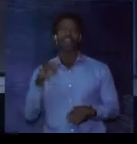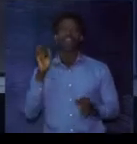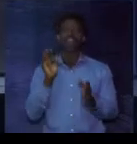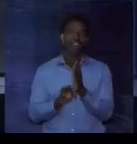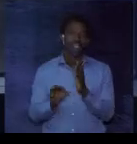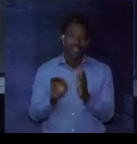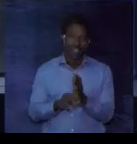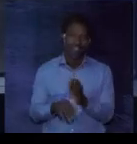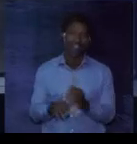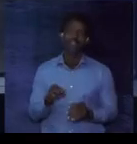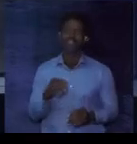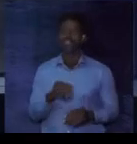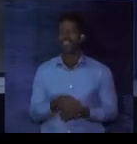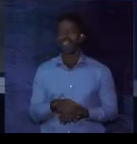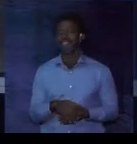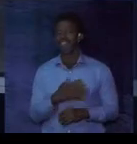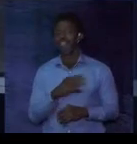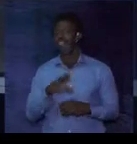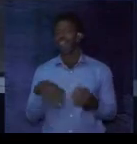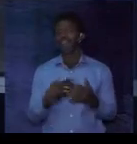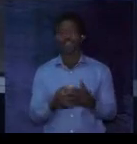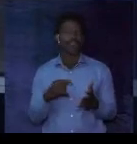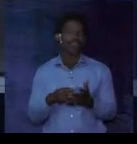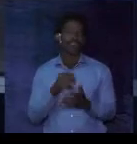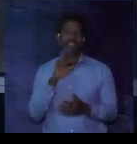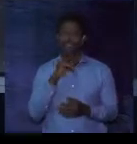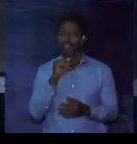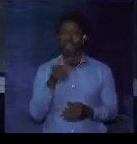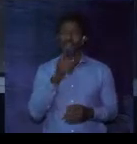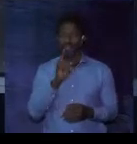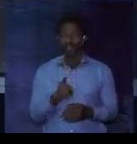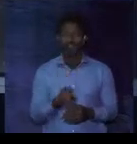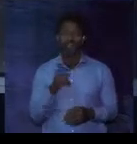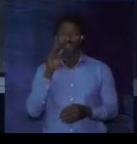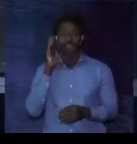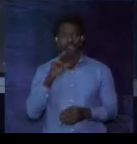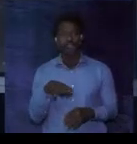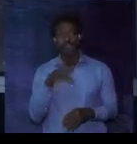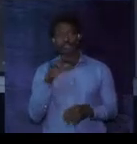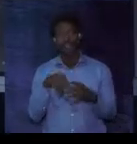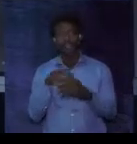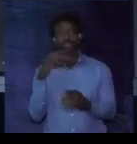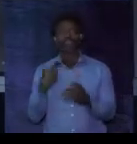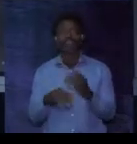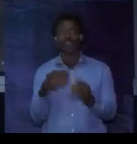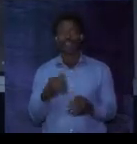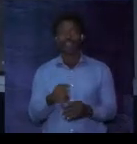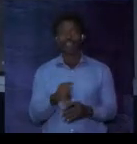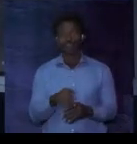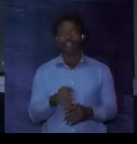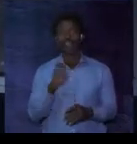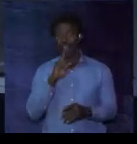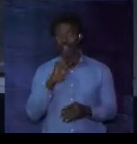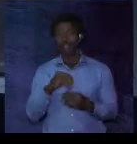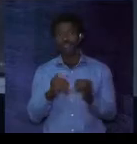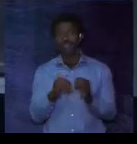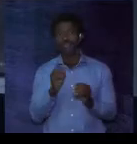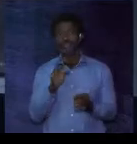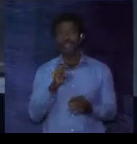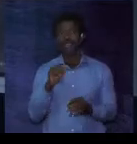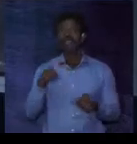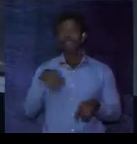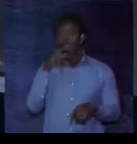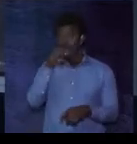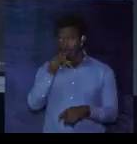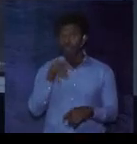say uncountable. And then go on and on like that. But all these are not real numbers. You will find out what the real numbers are in mathematics. So can you